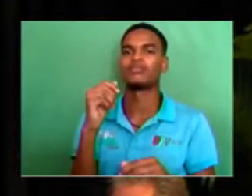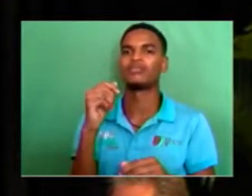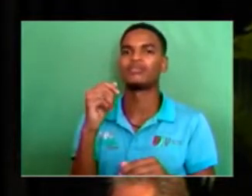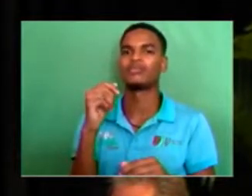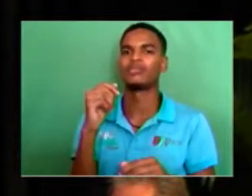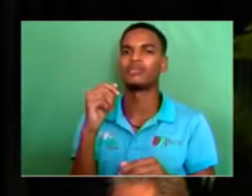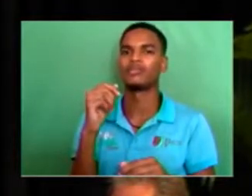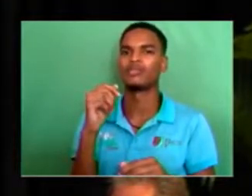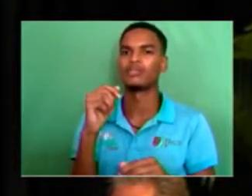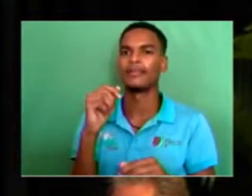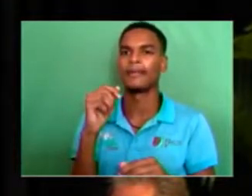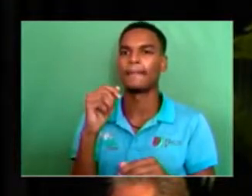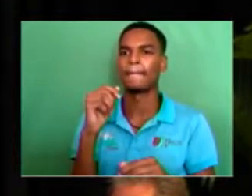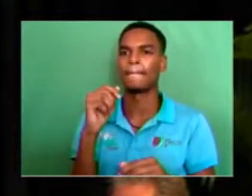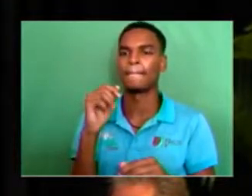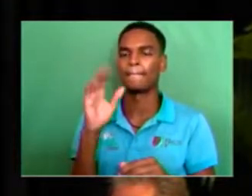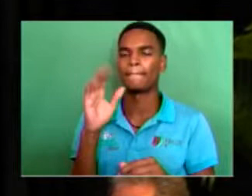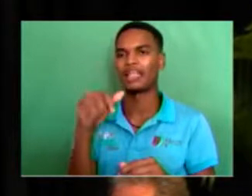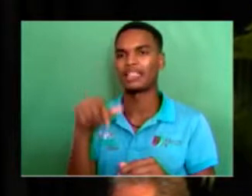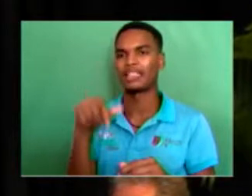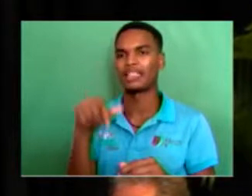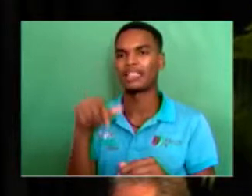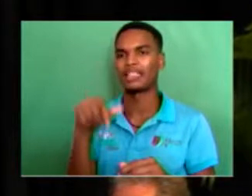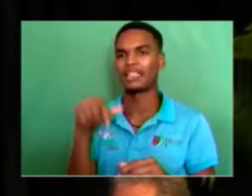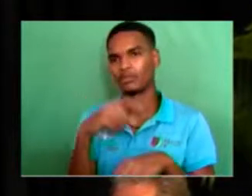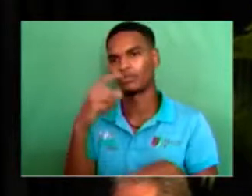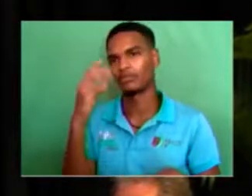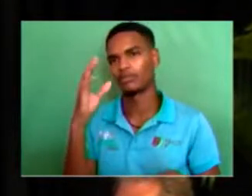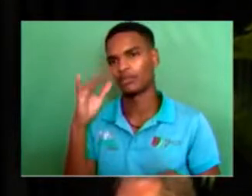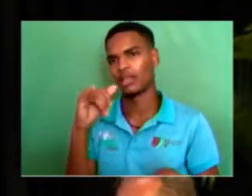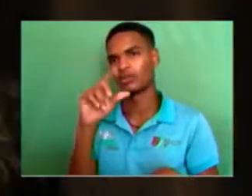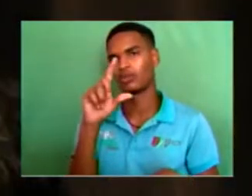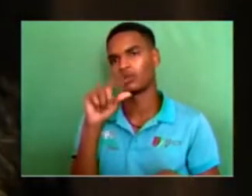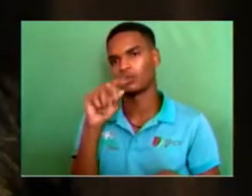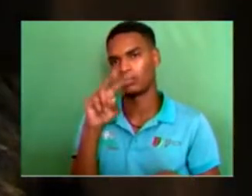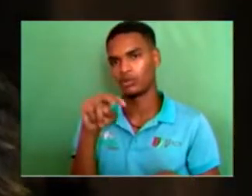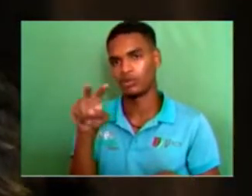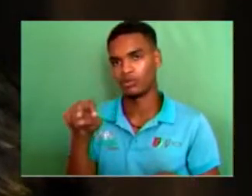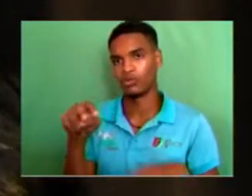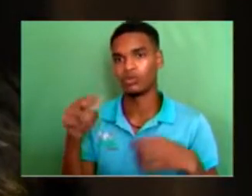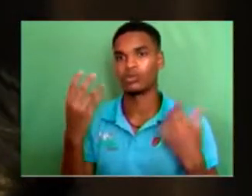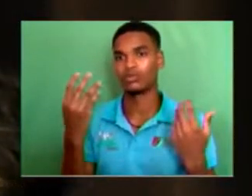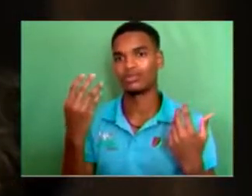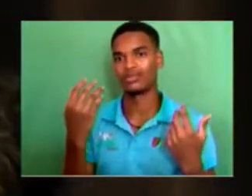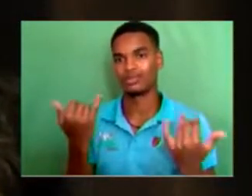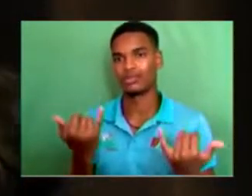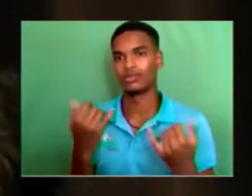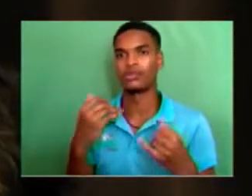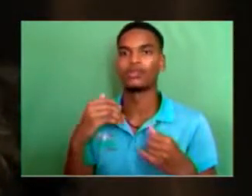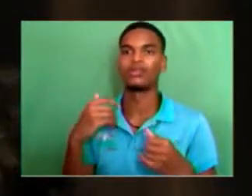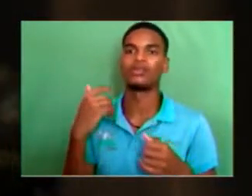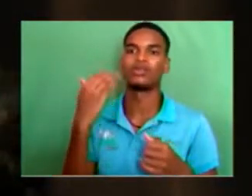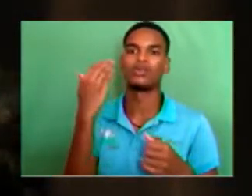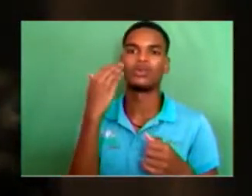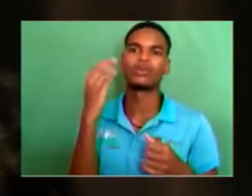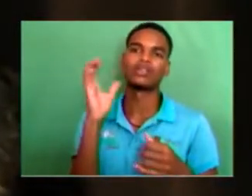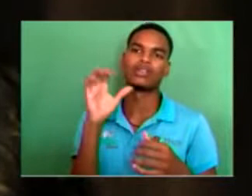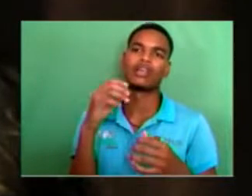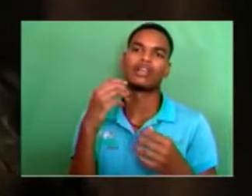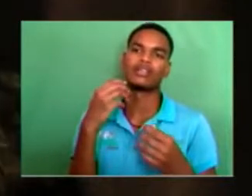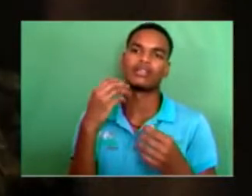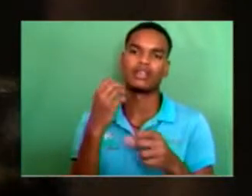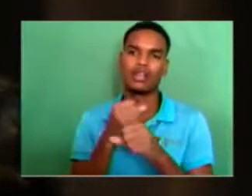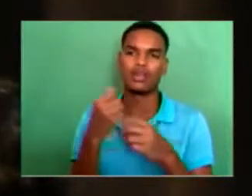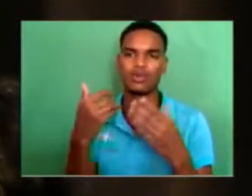finalized by this time, summer 2022. Then we announced the kind of, new models and new features in